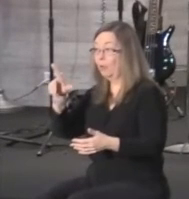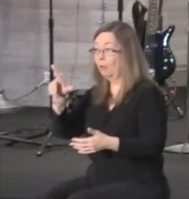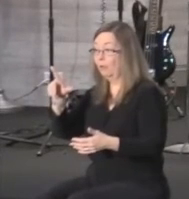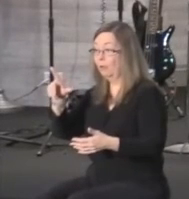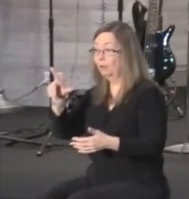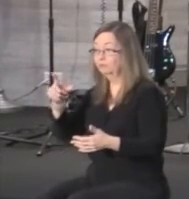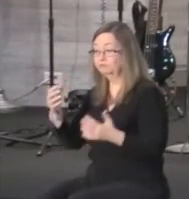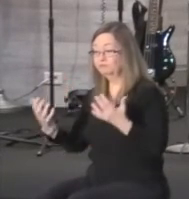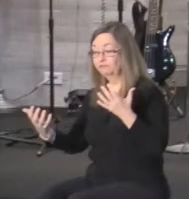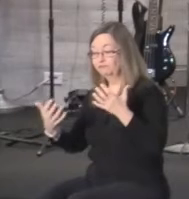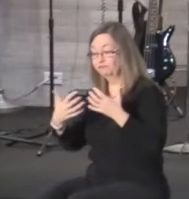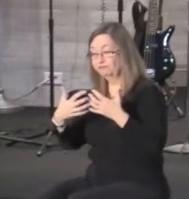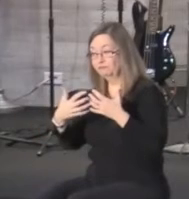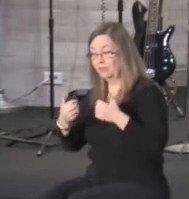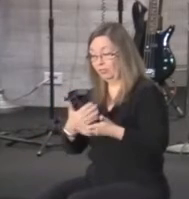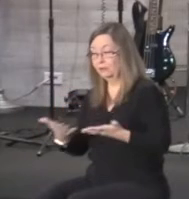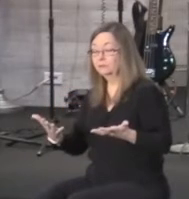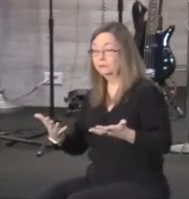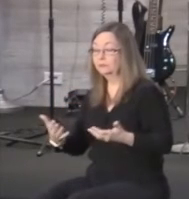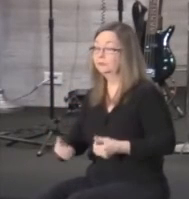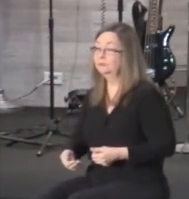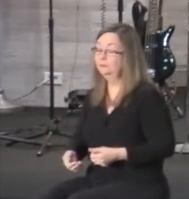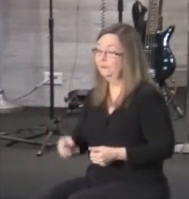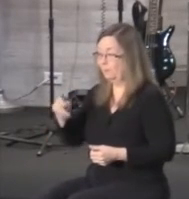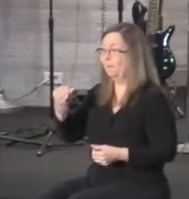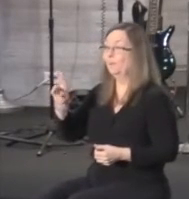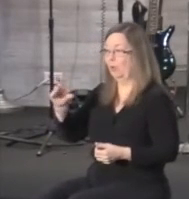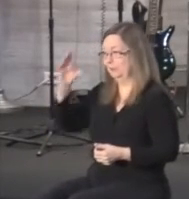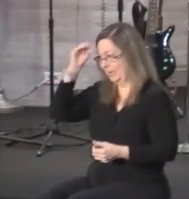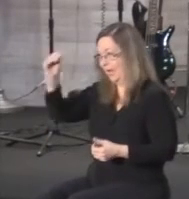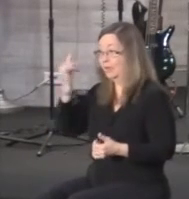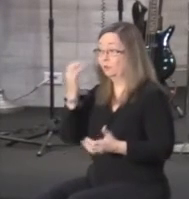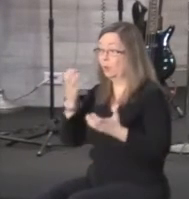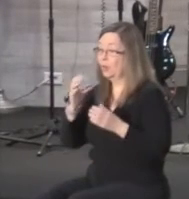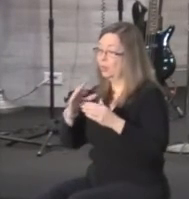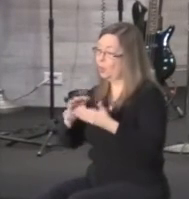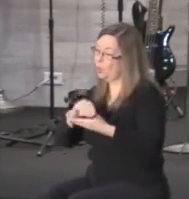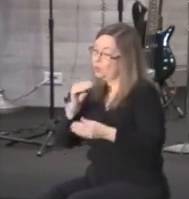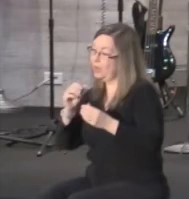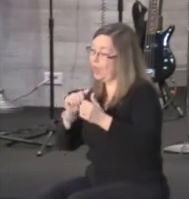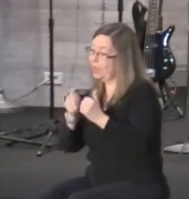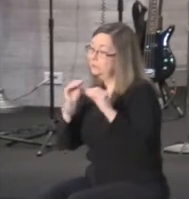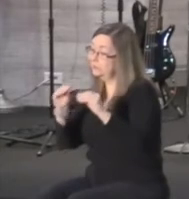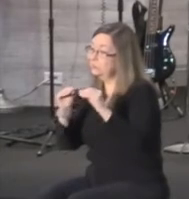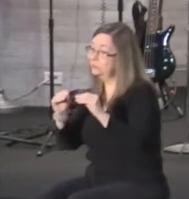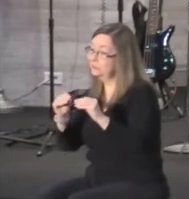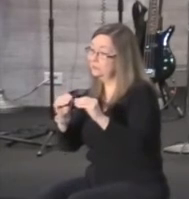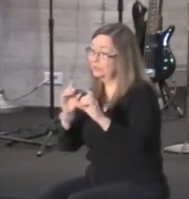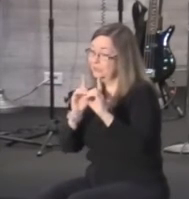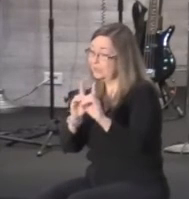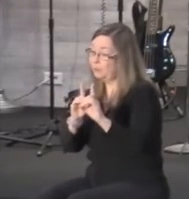put things together. You know, Paul's the guy. If you want to learn how to disciple someone, I think he's the second best in the